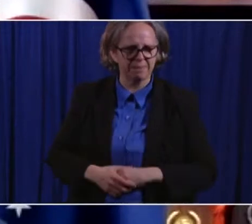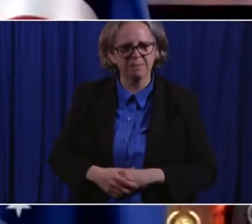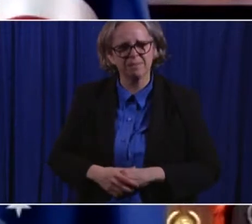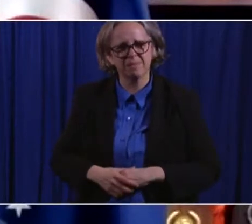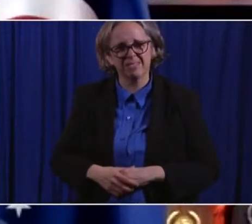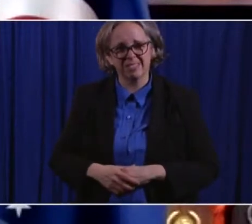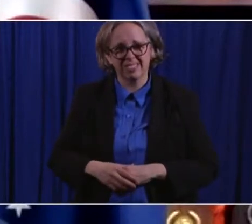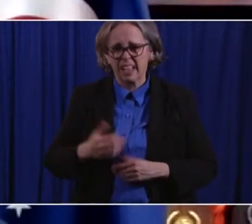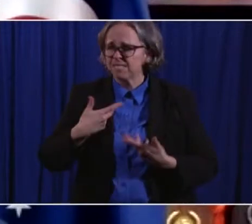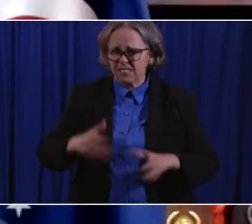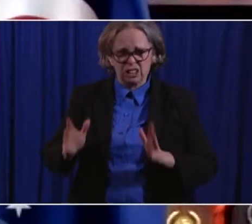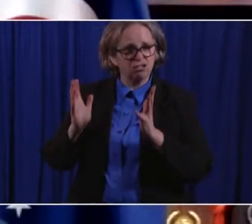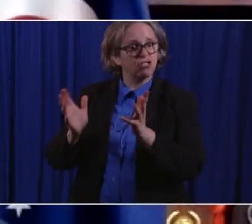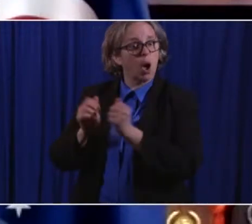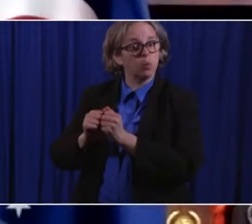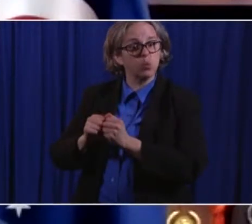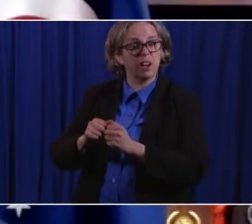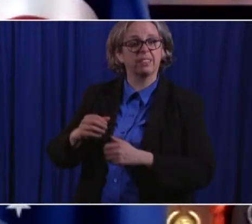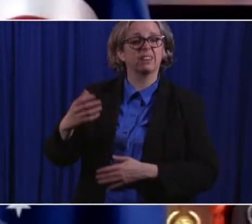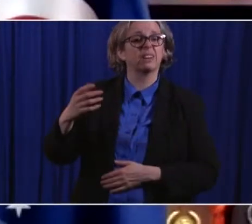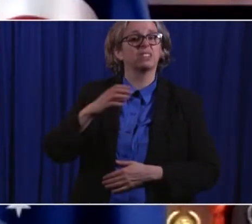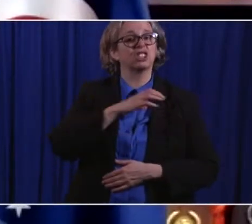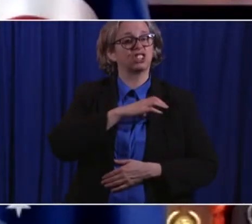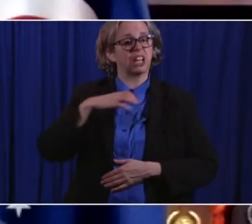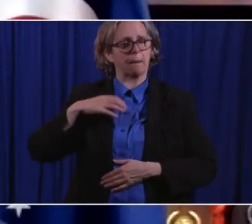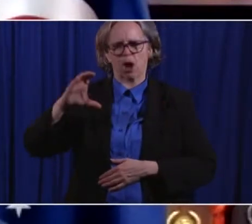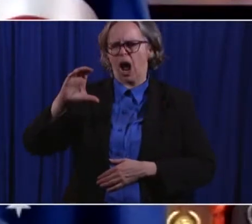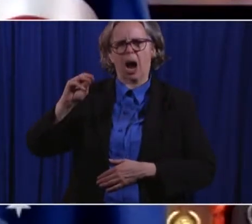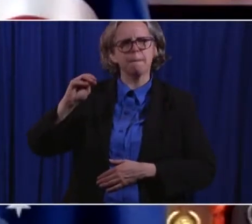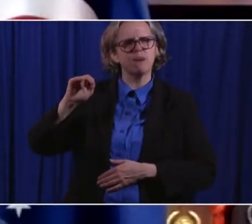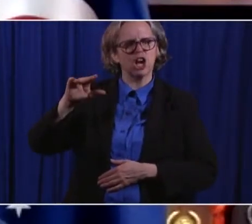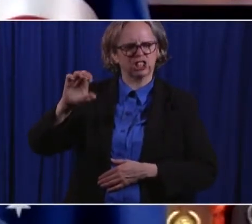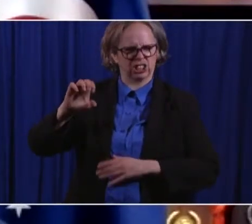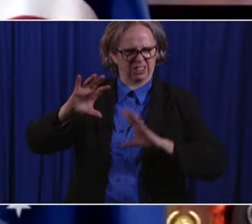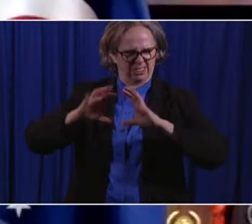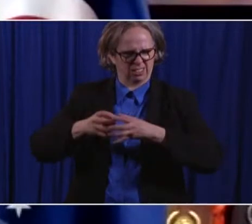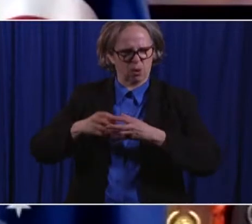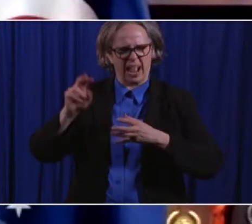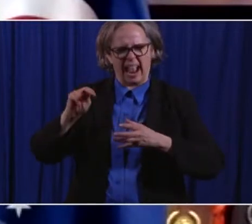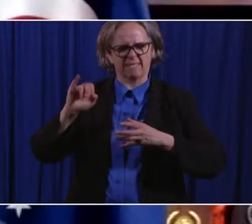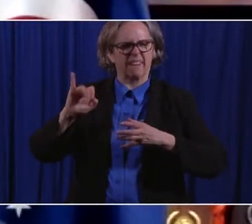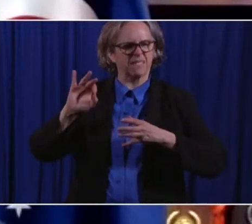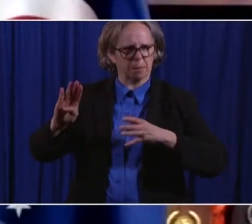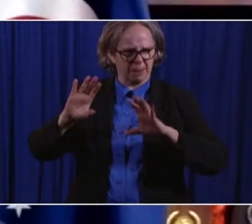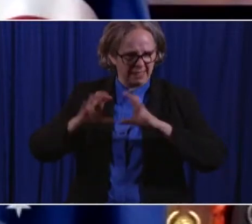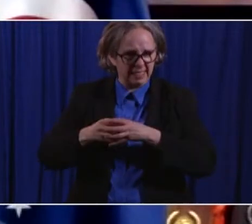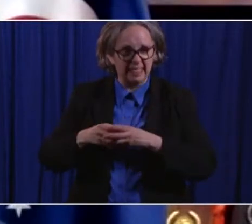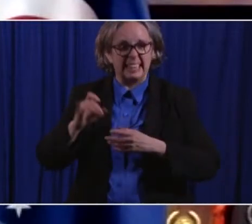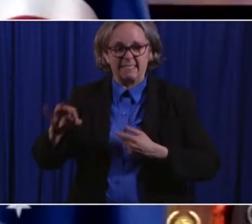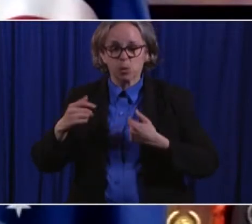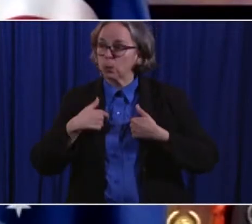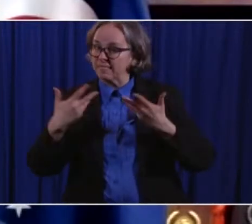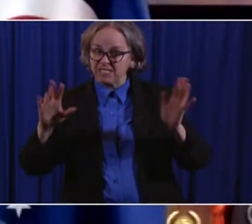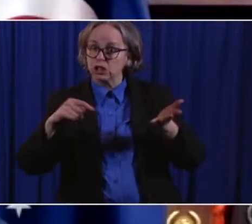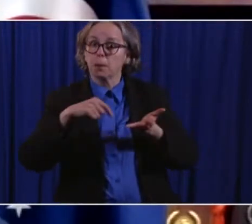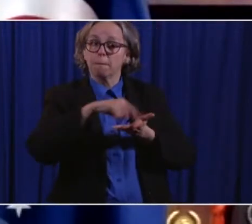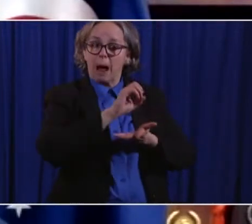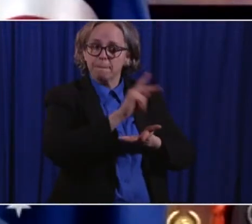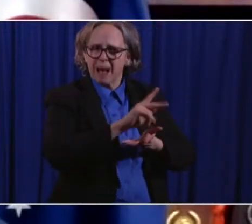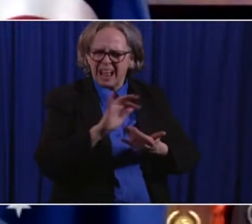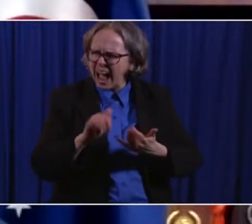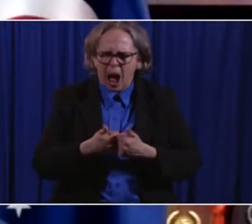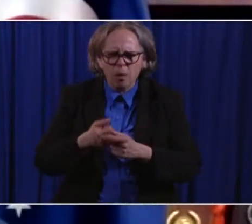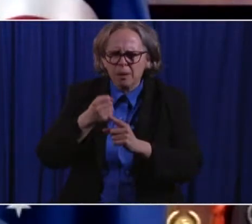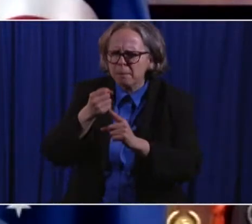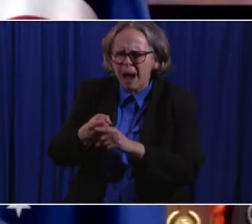Commerce this morning just to try to get a perspective about what this meant to small businesses and businesses across the state. And